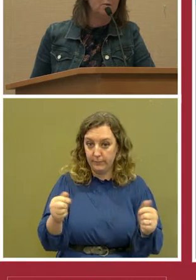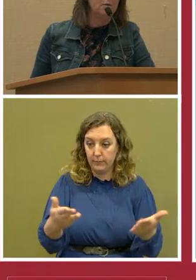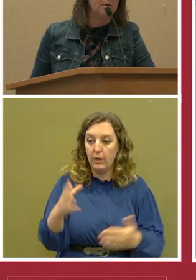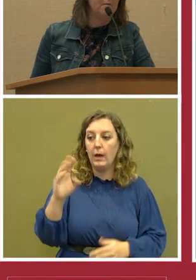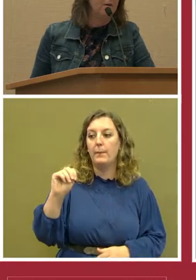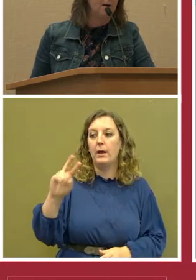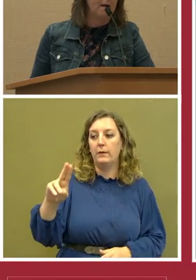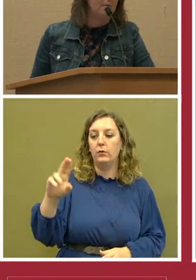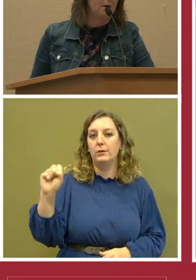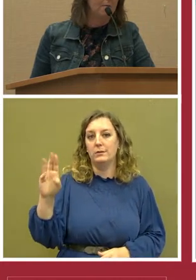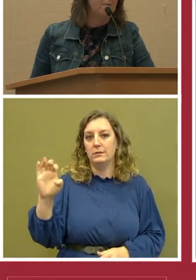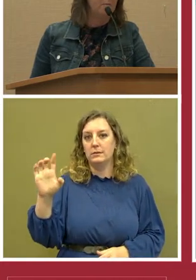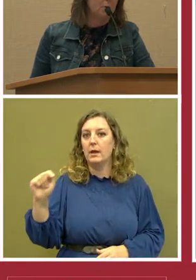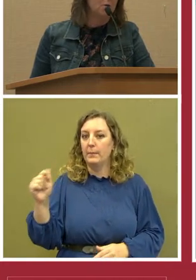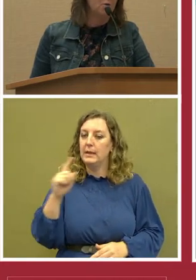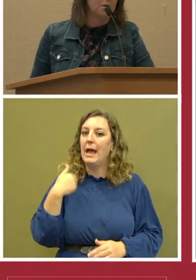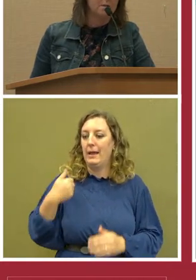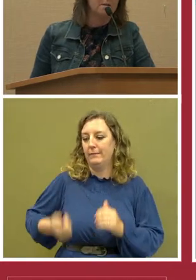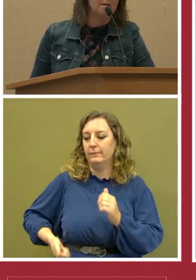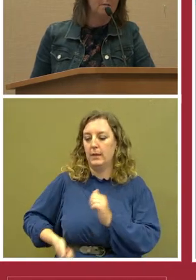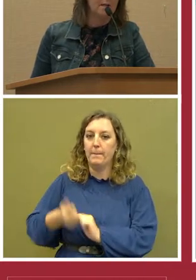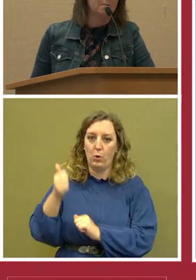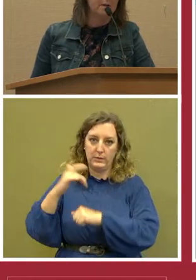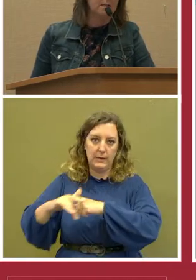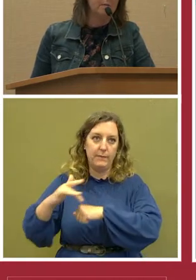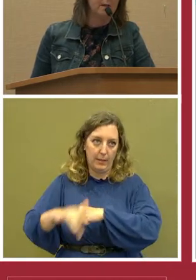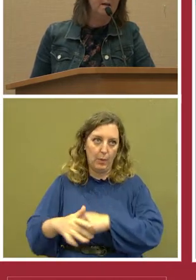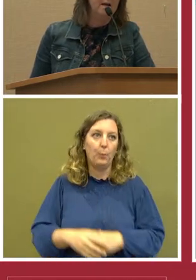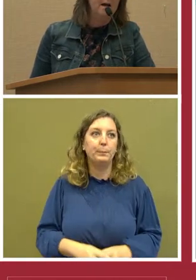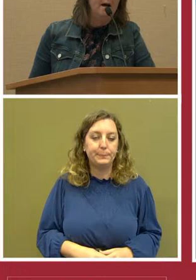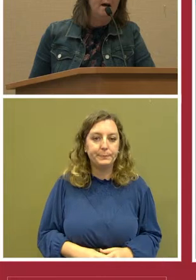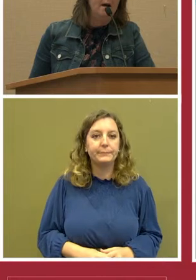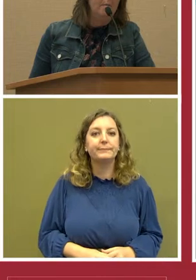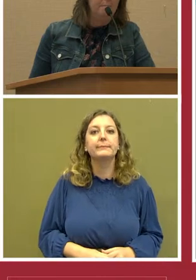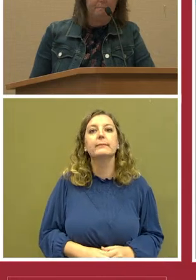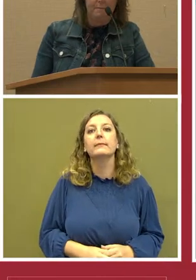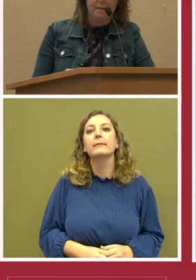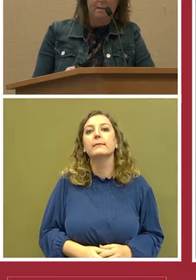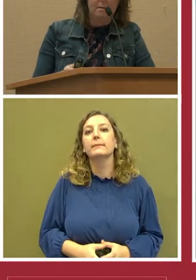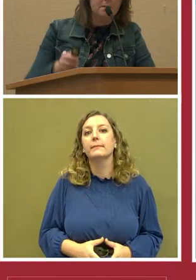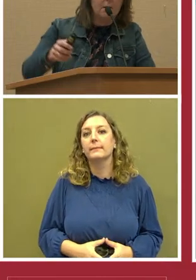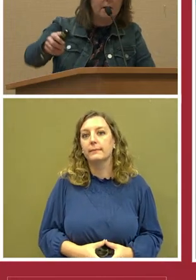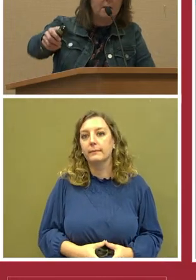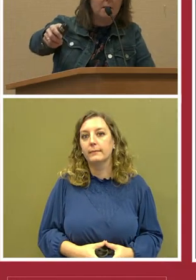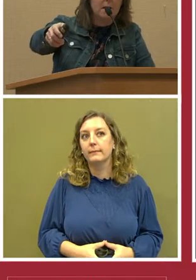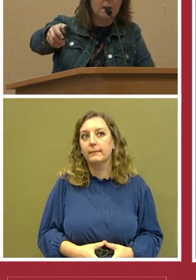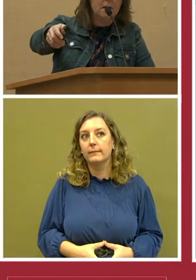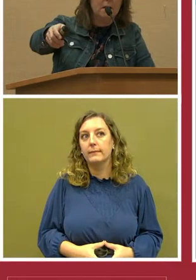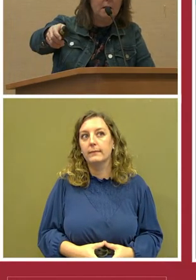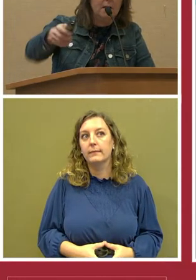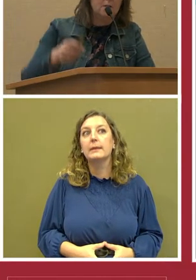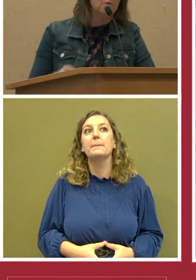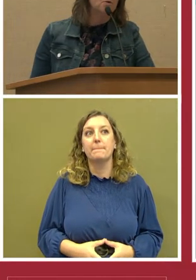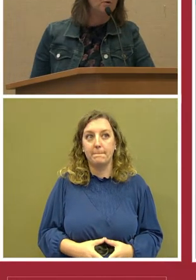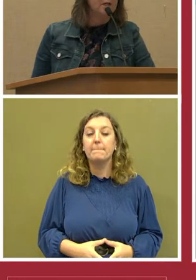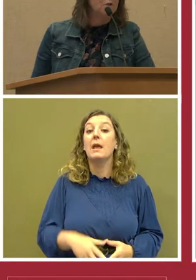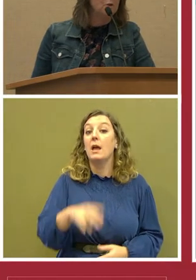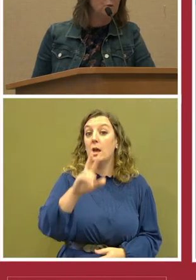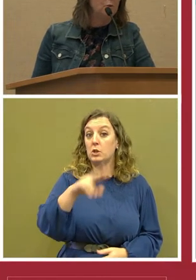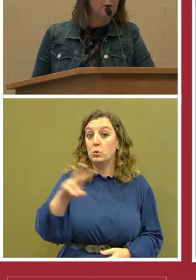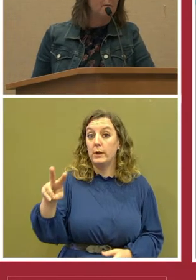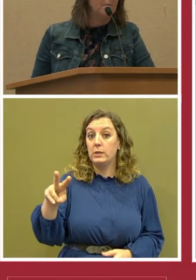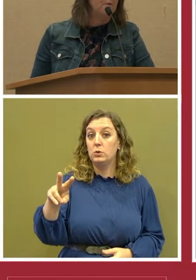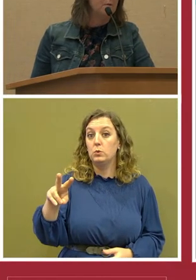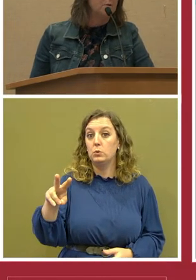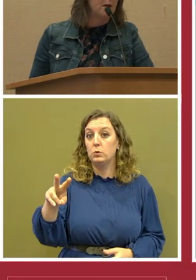High School by far offer the most courses in advanced placement. I think it's on our next slide. Yeah, so